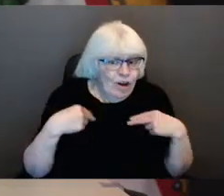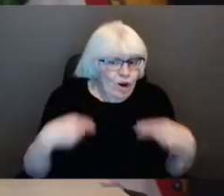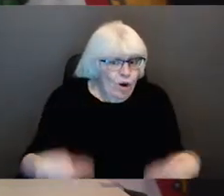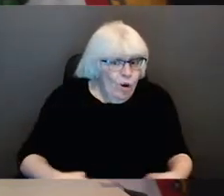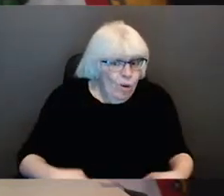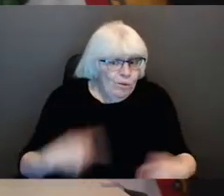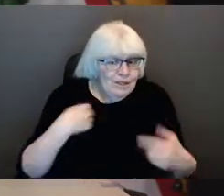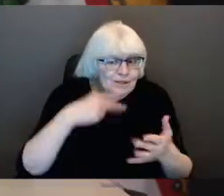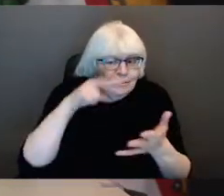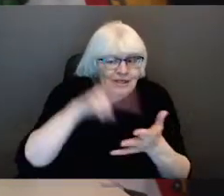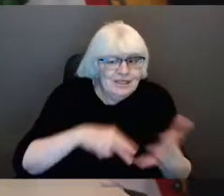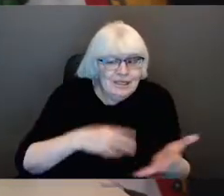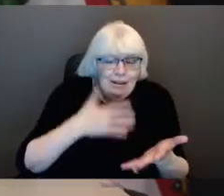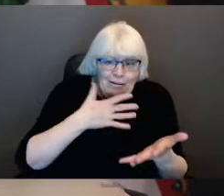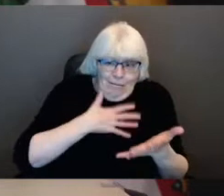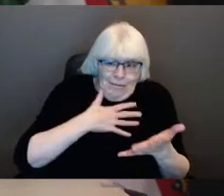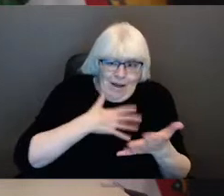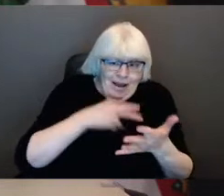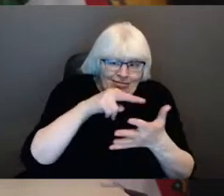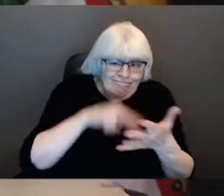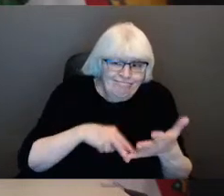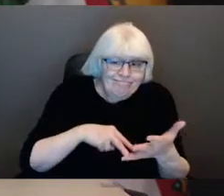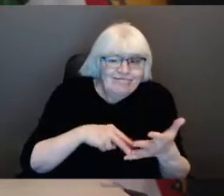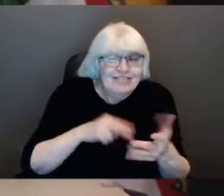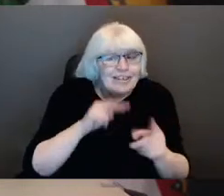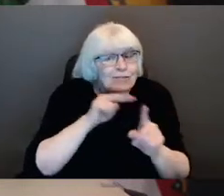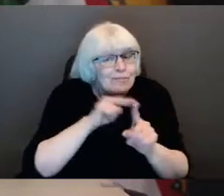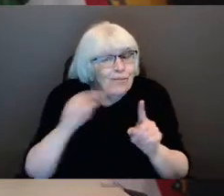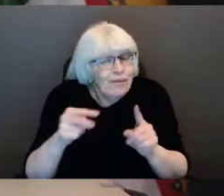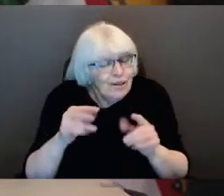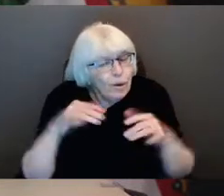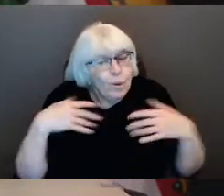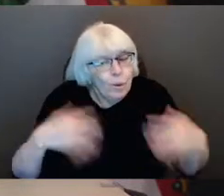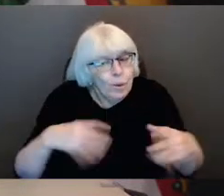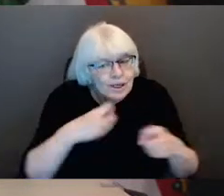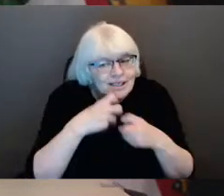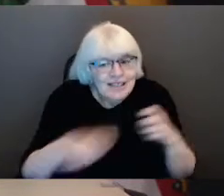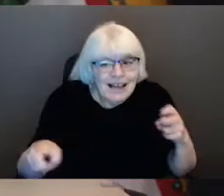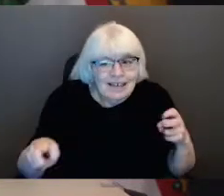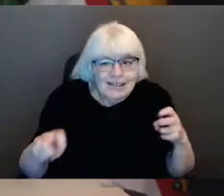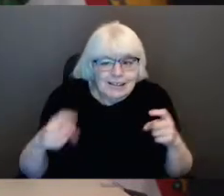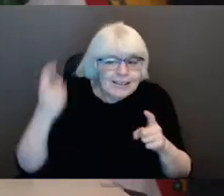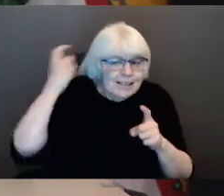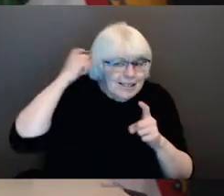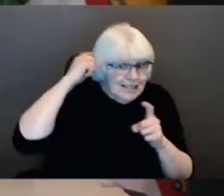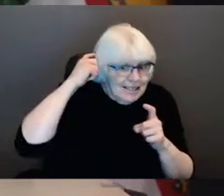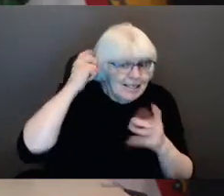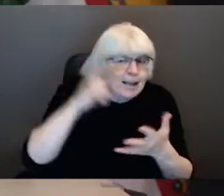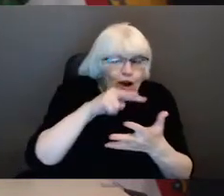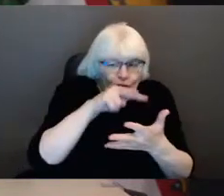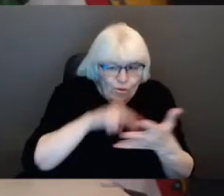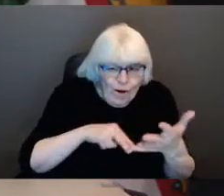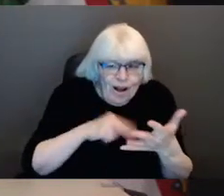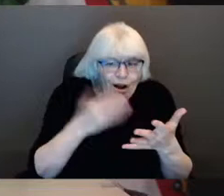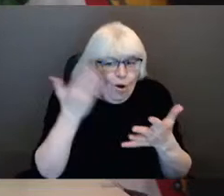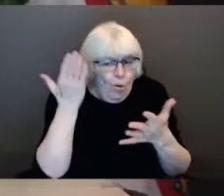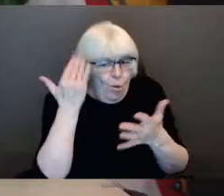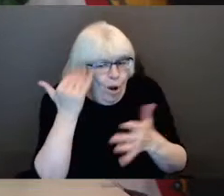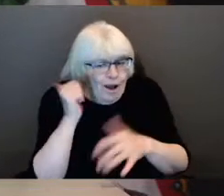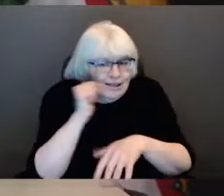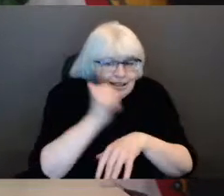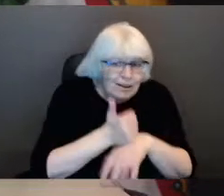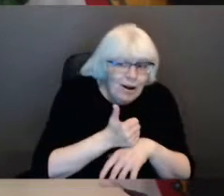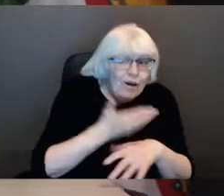own perspective. So it's really difficult. You have to be mindful and try to figure out what that is, but it's a challenge, and I